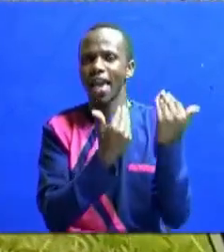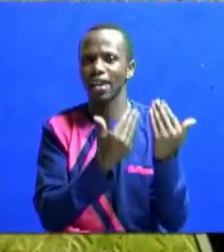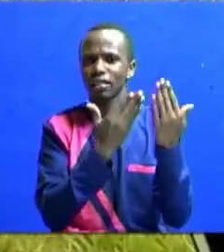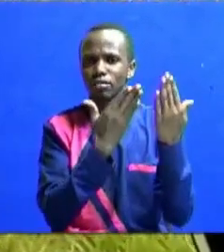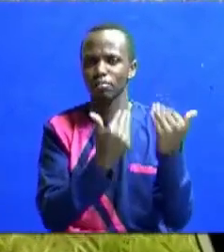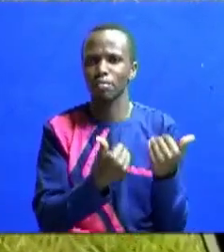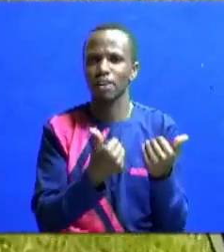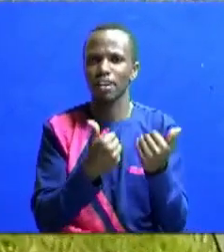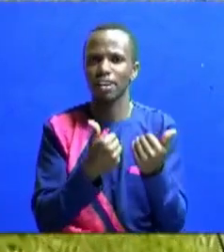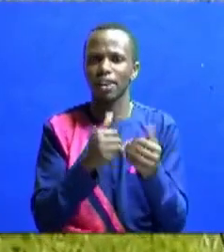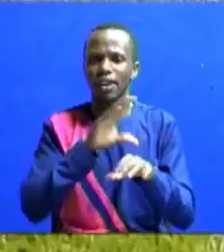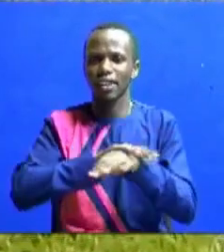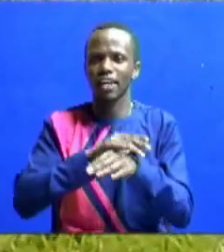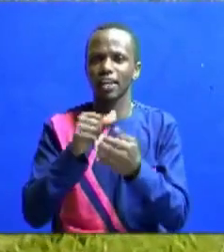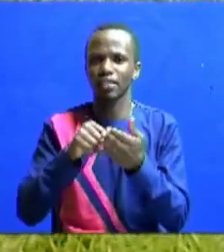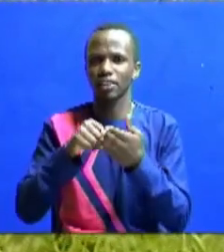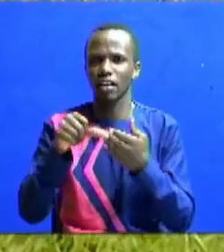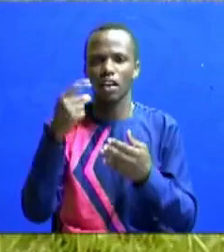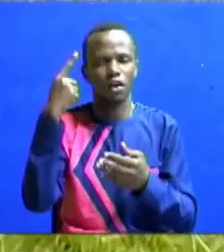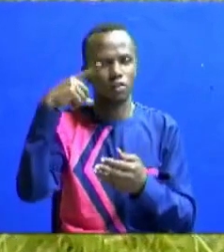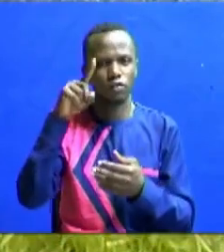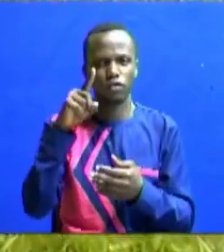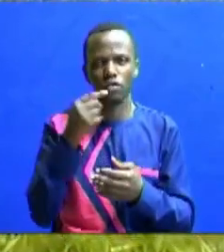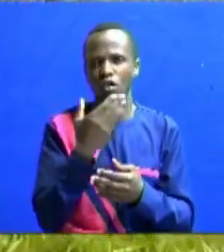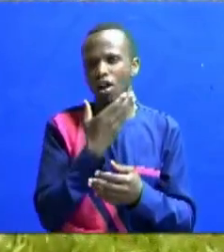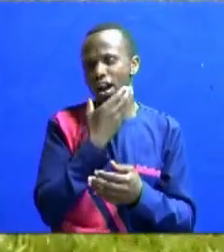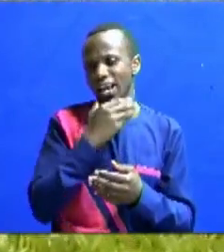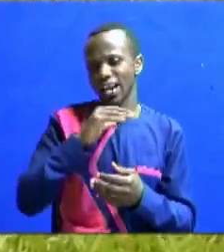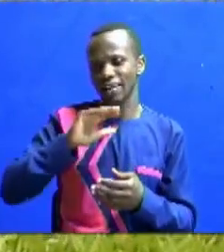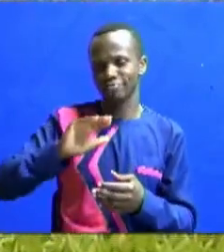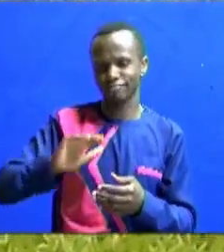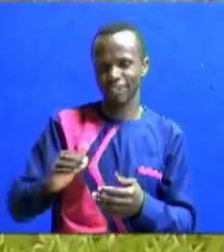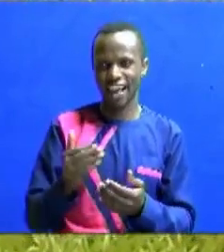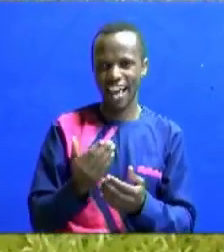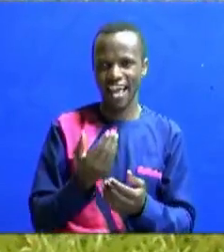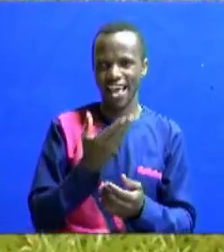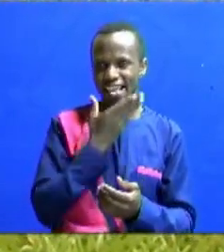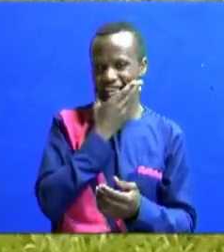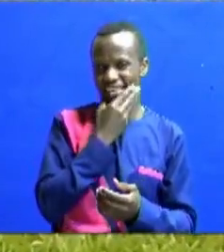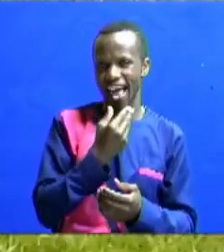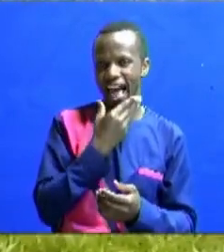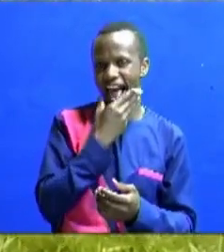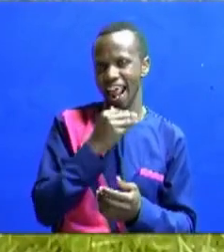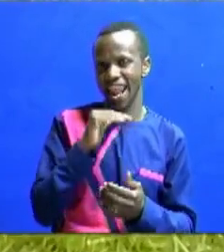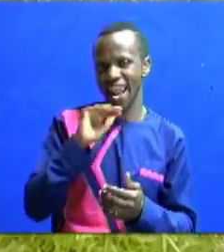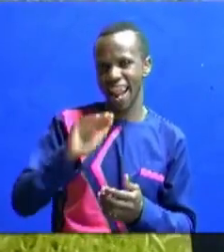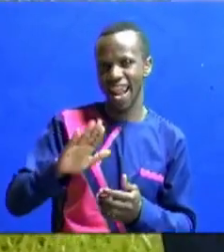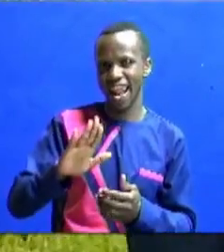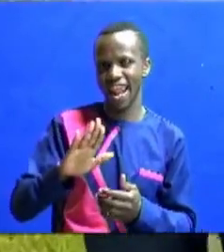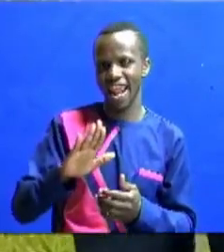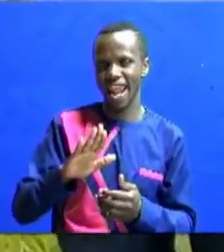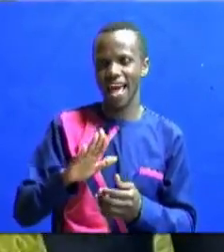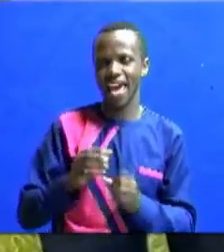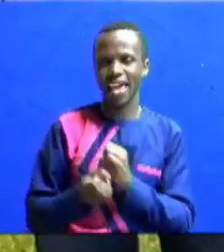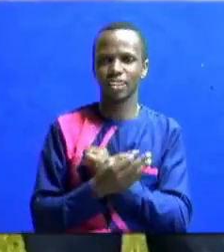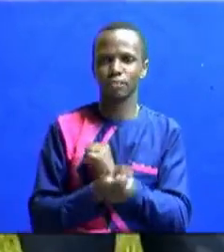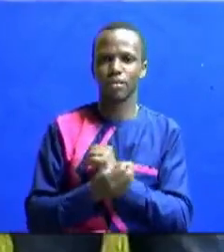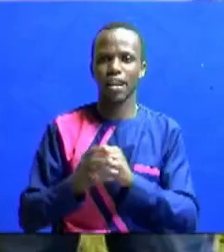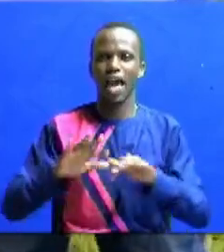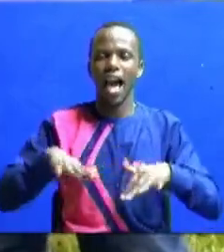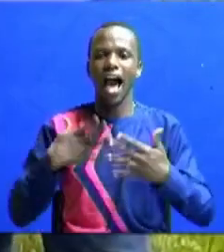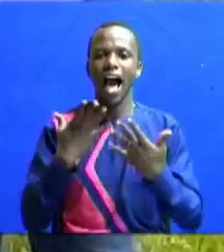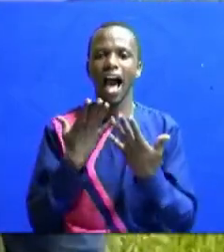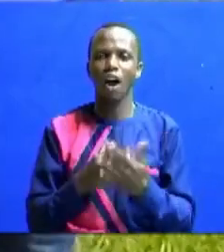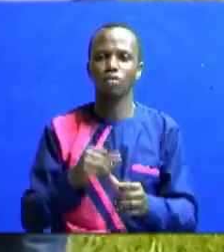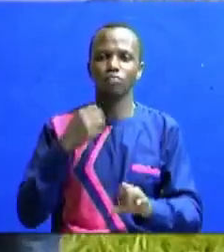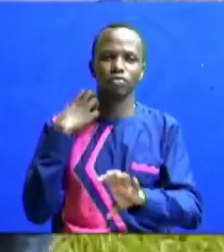and cure for her grandson, further narrating how hard it has been for her to afford medical treatment